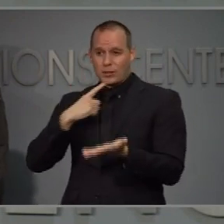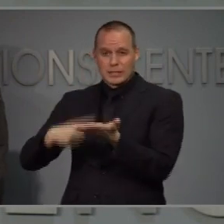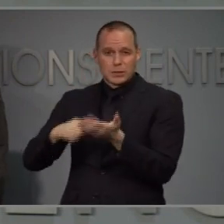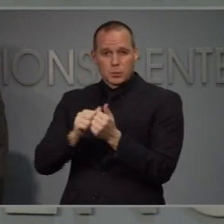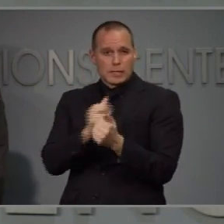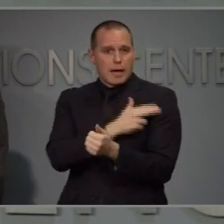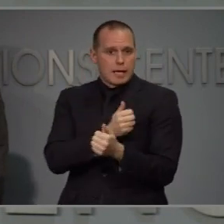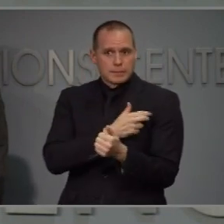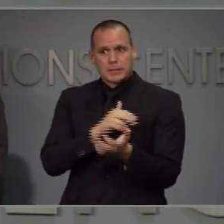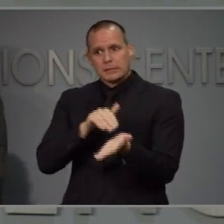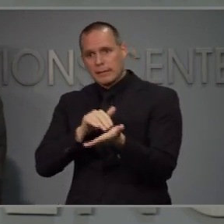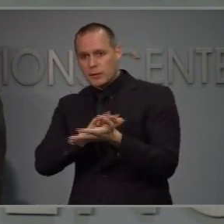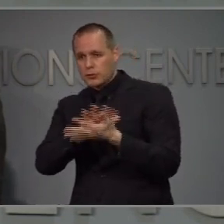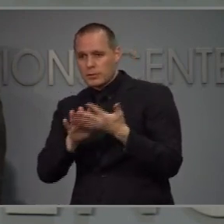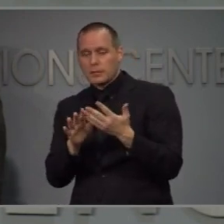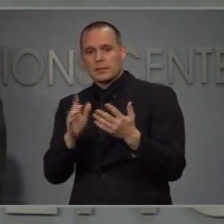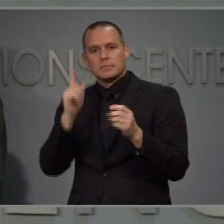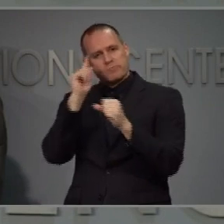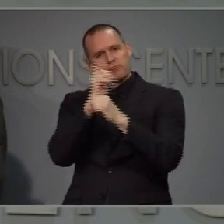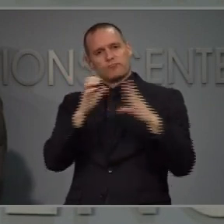talk to you a little bit about that.